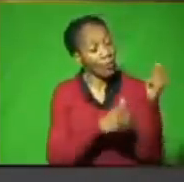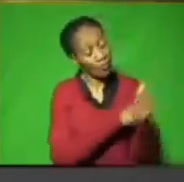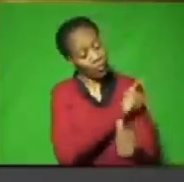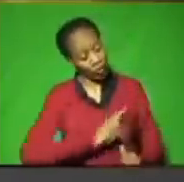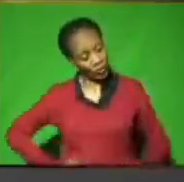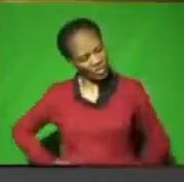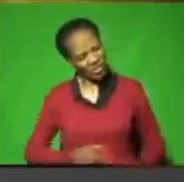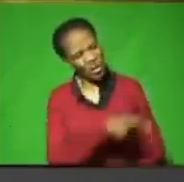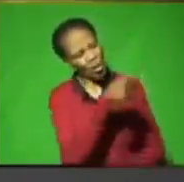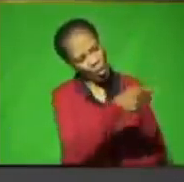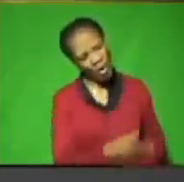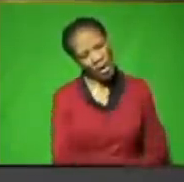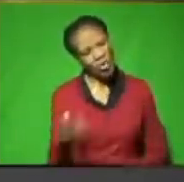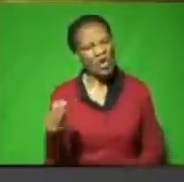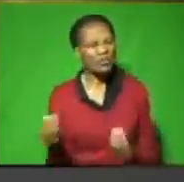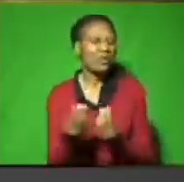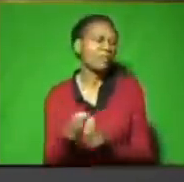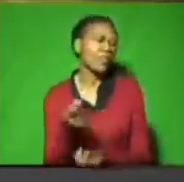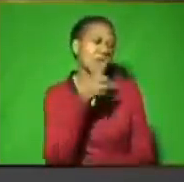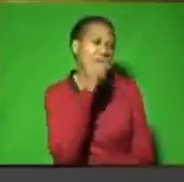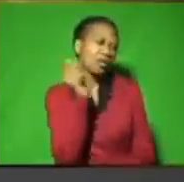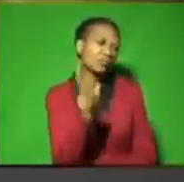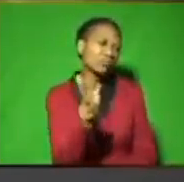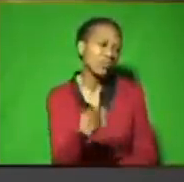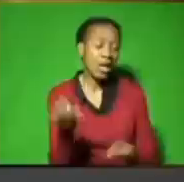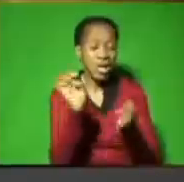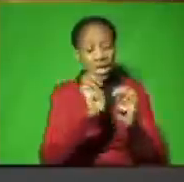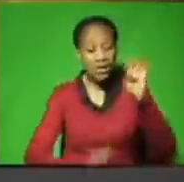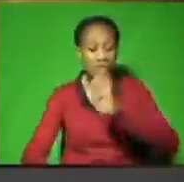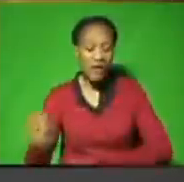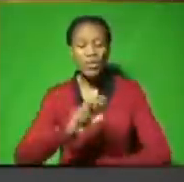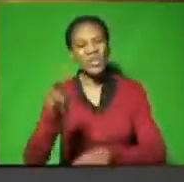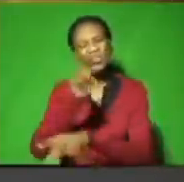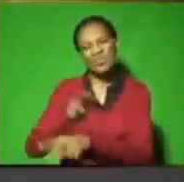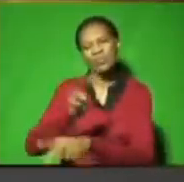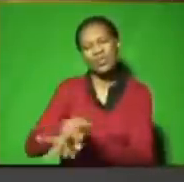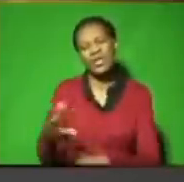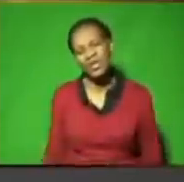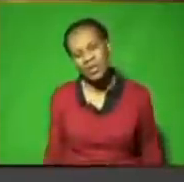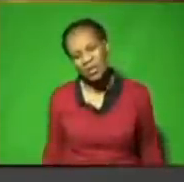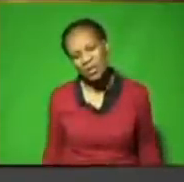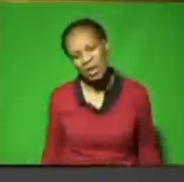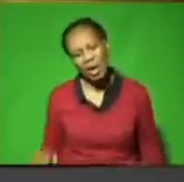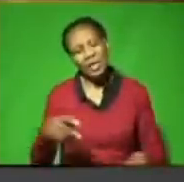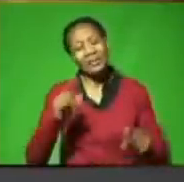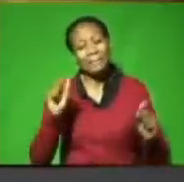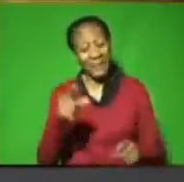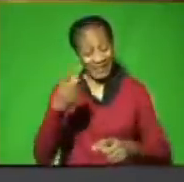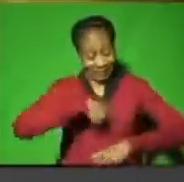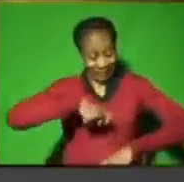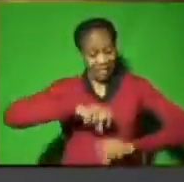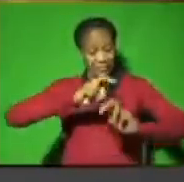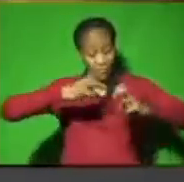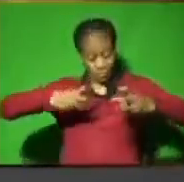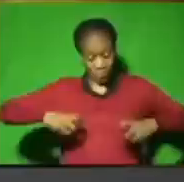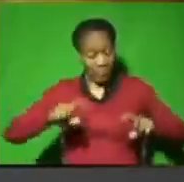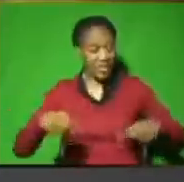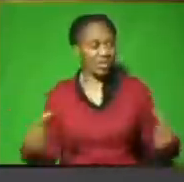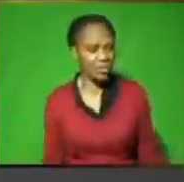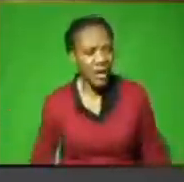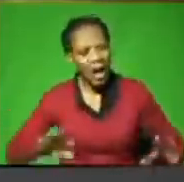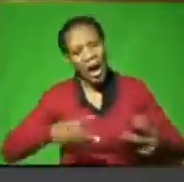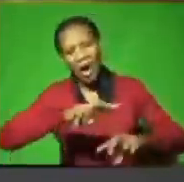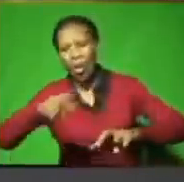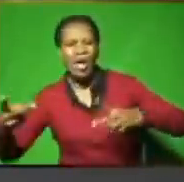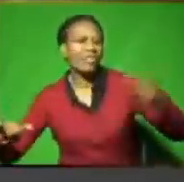president? You have something called evaluation and monitoring, which can monitor itself. How can it monitor